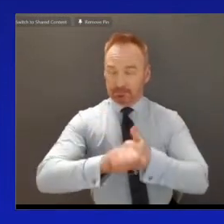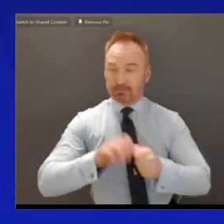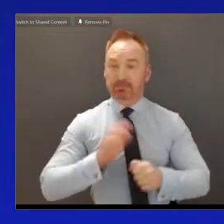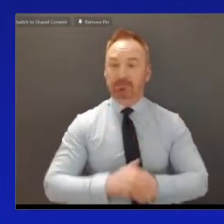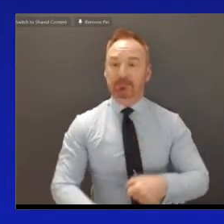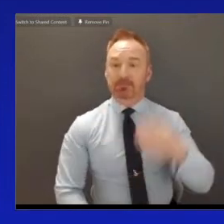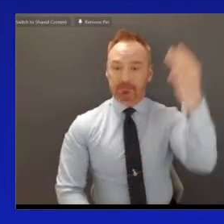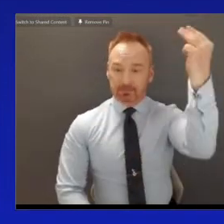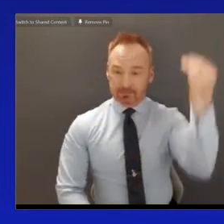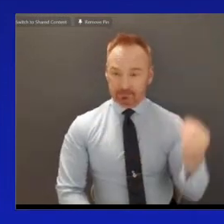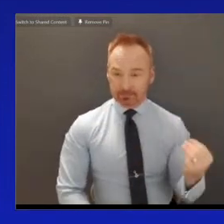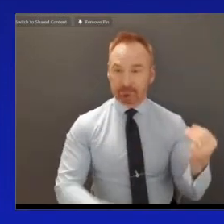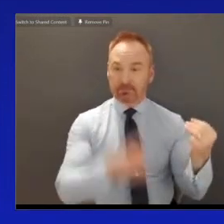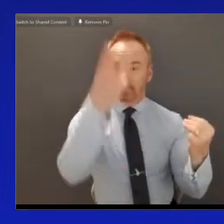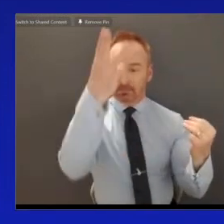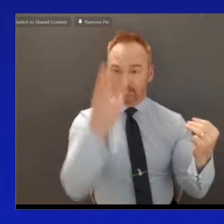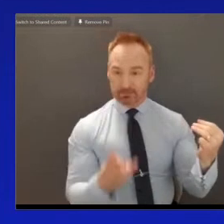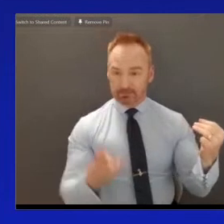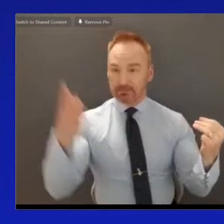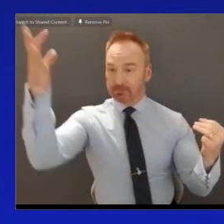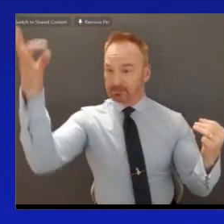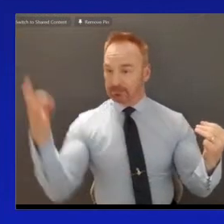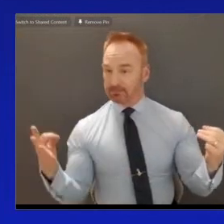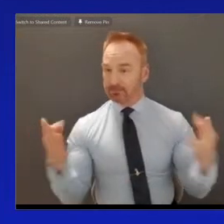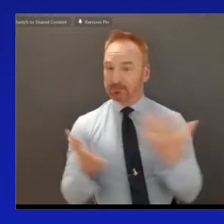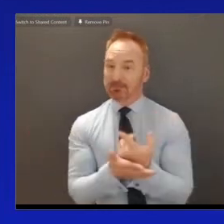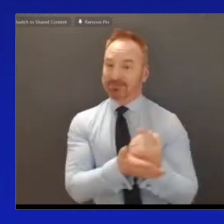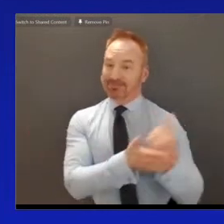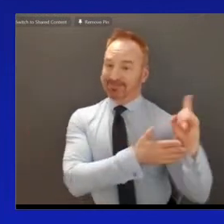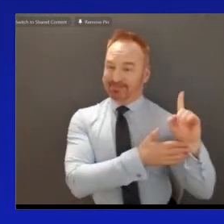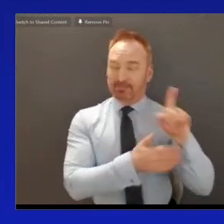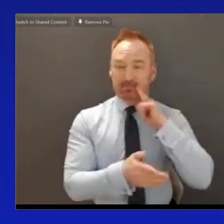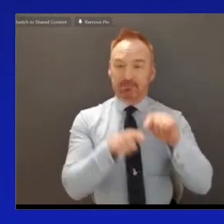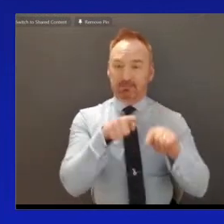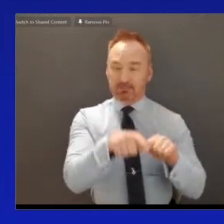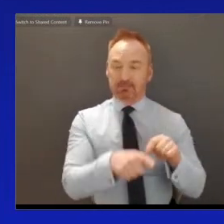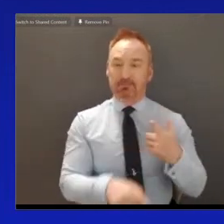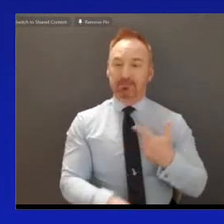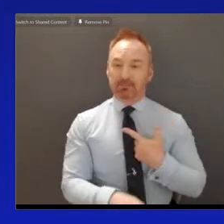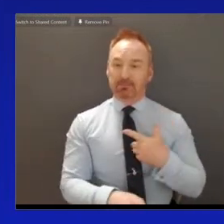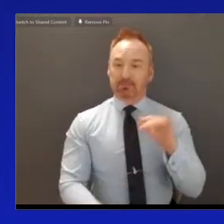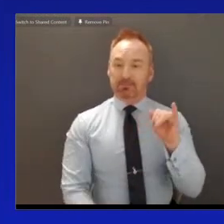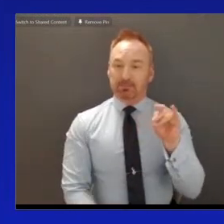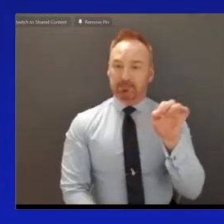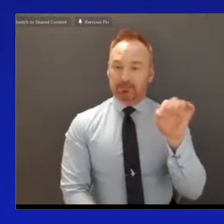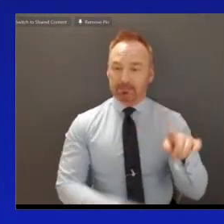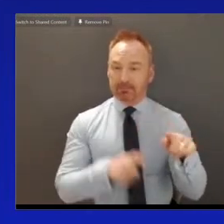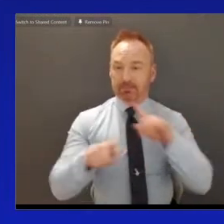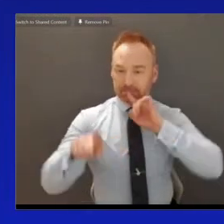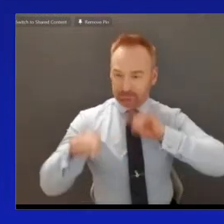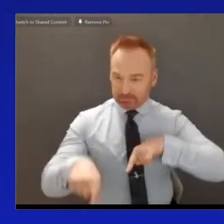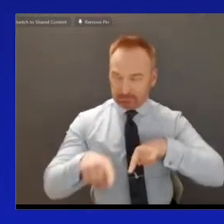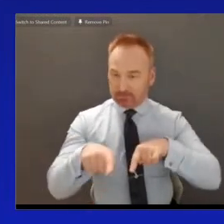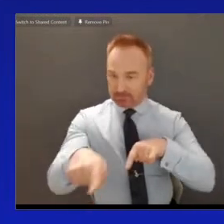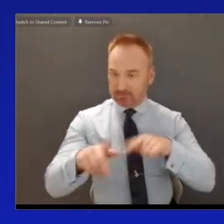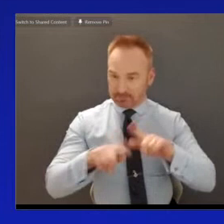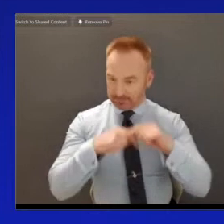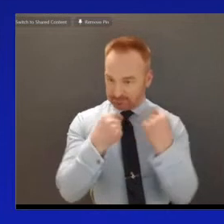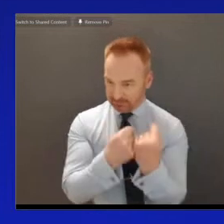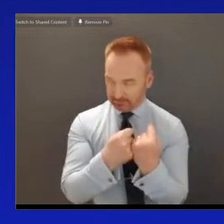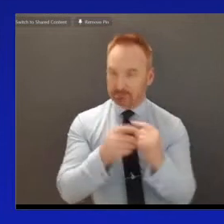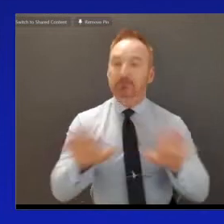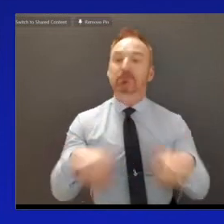Friday. Beginning last week, the incident commander of the EOC command team started to provide regular updates to councillors' offices,